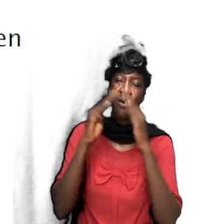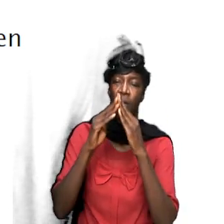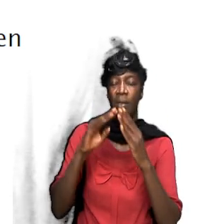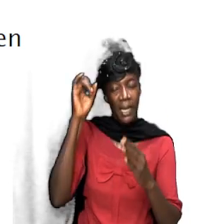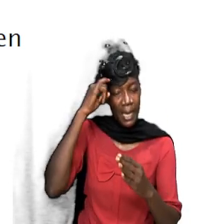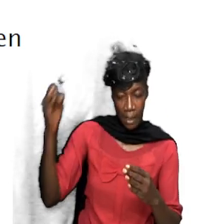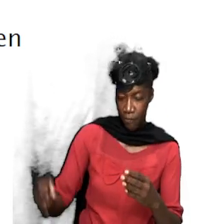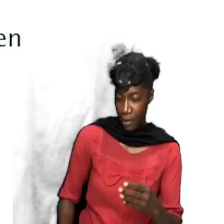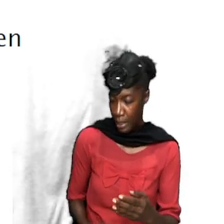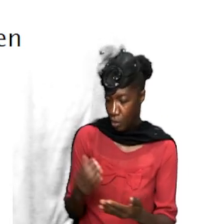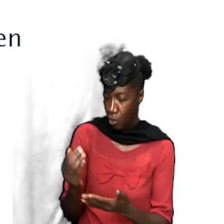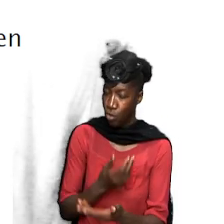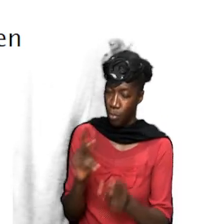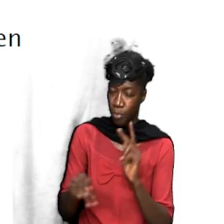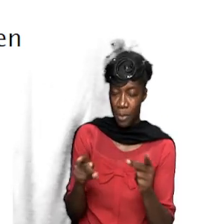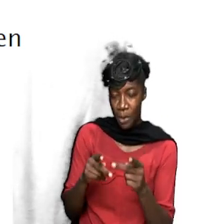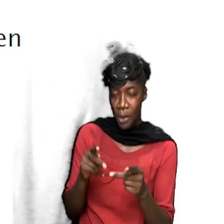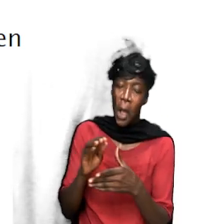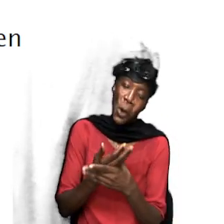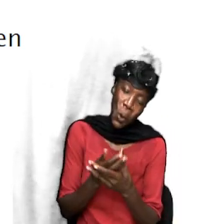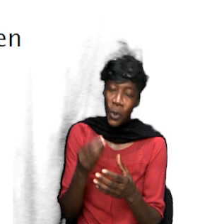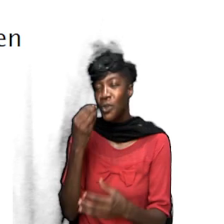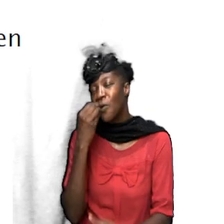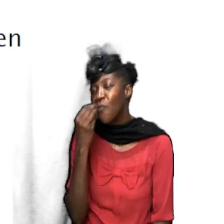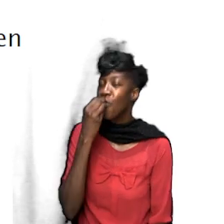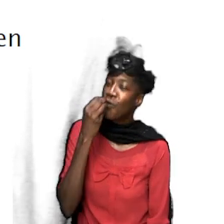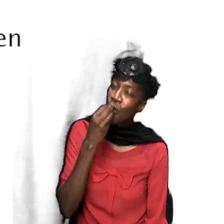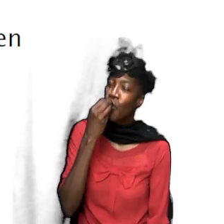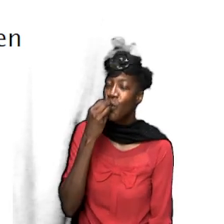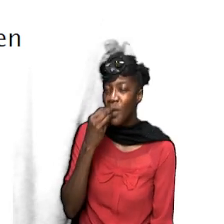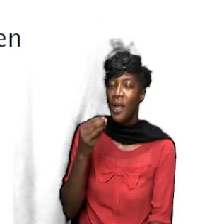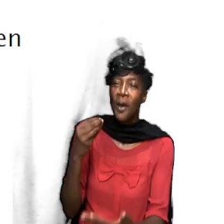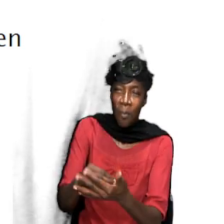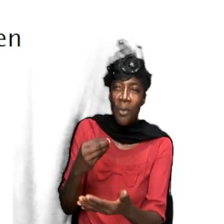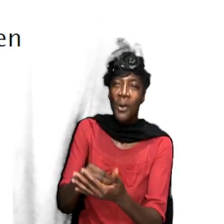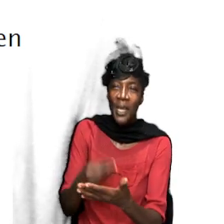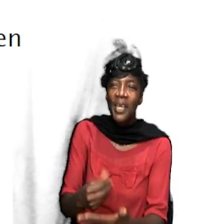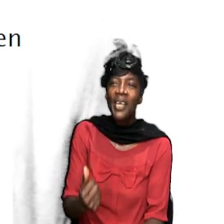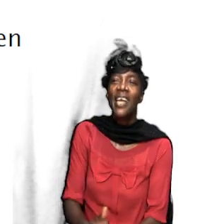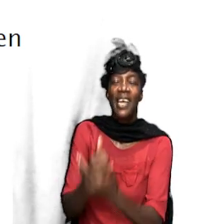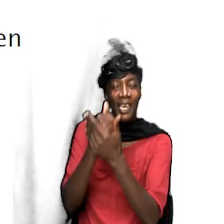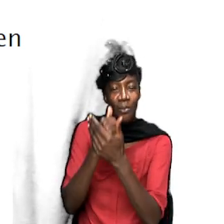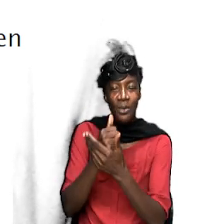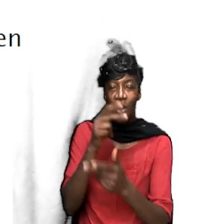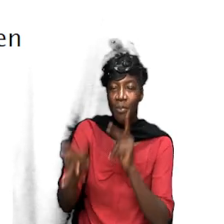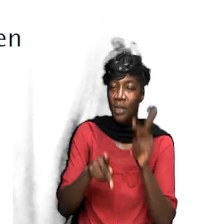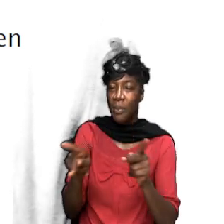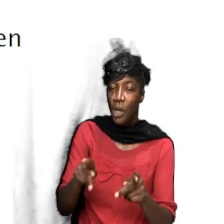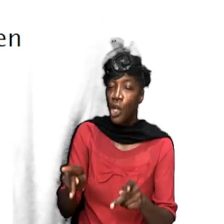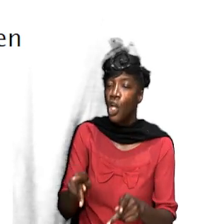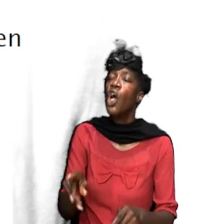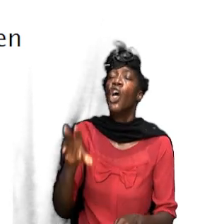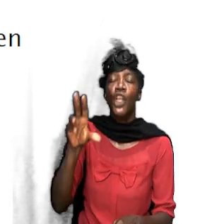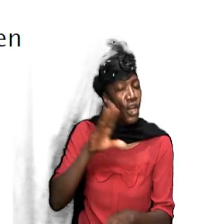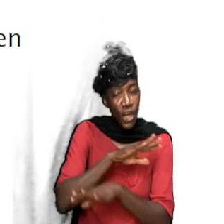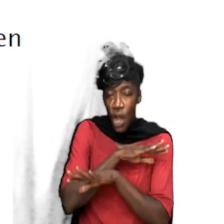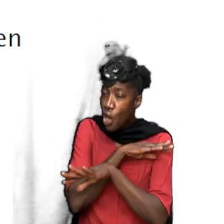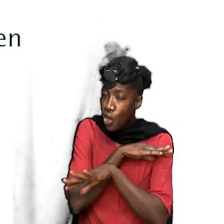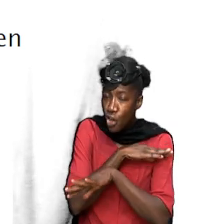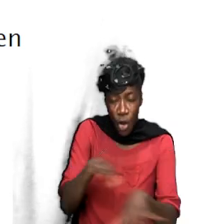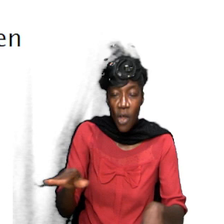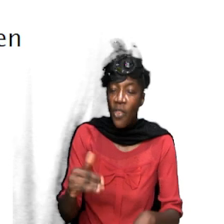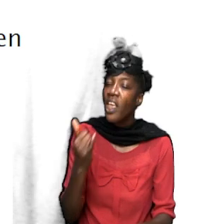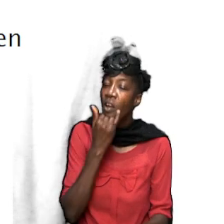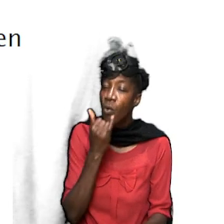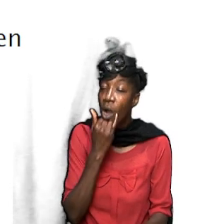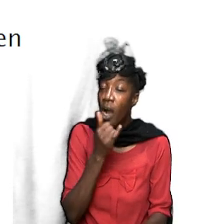over some persons, we can cook some food, give me some money, we can help some people, right? I'm not saying anything wrong with that, you know. But